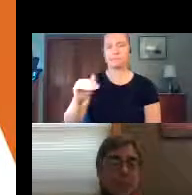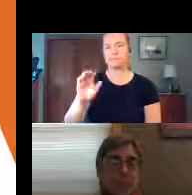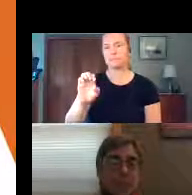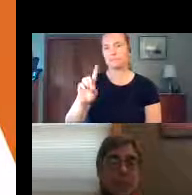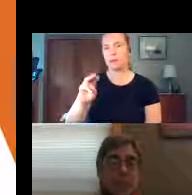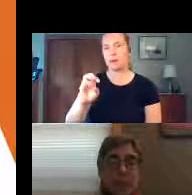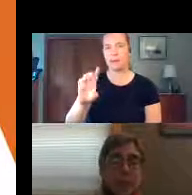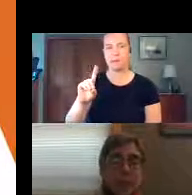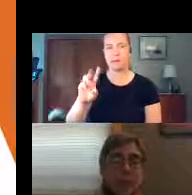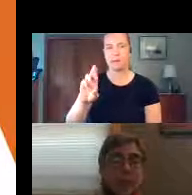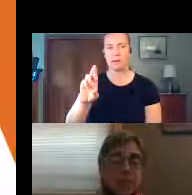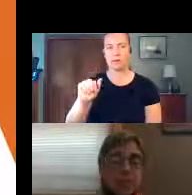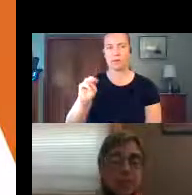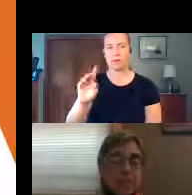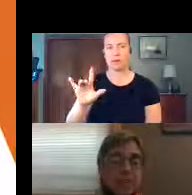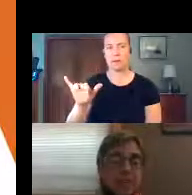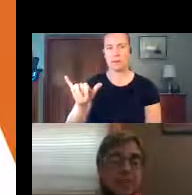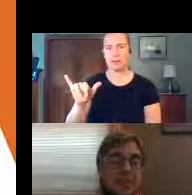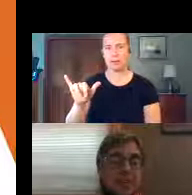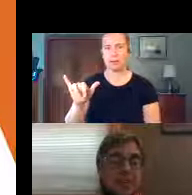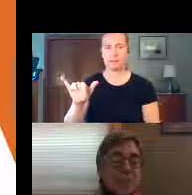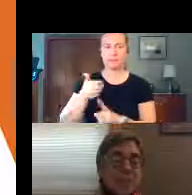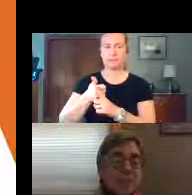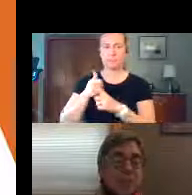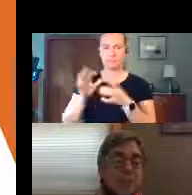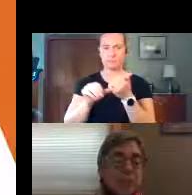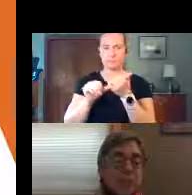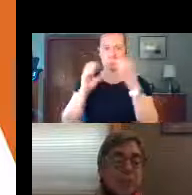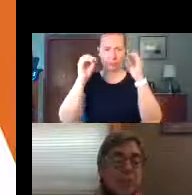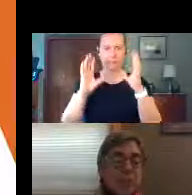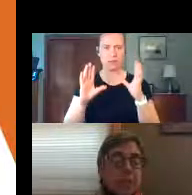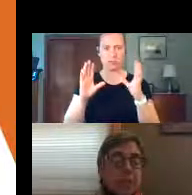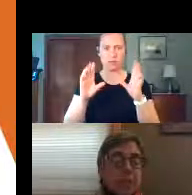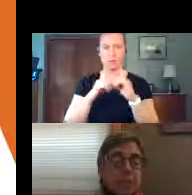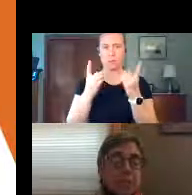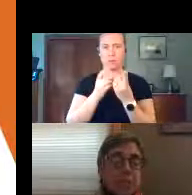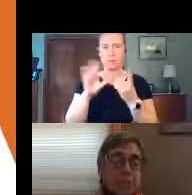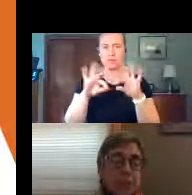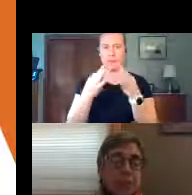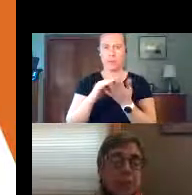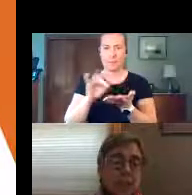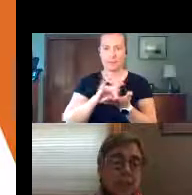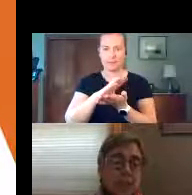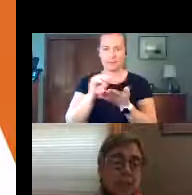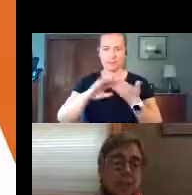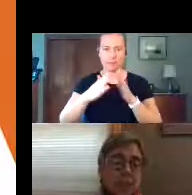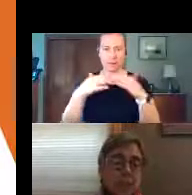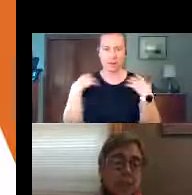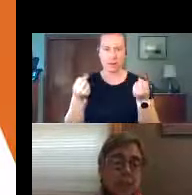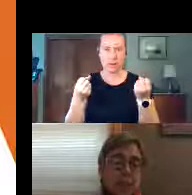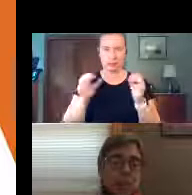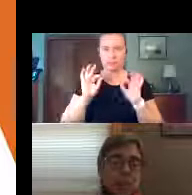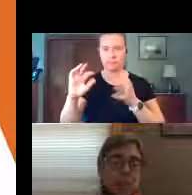and Community Health. And again, this is a wonderful example of a collaboration between engineering,